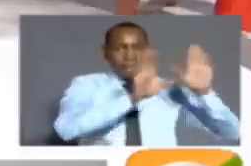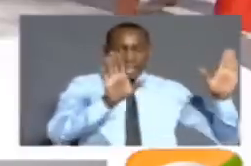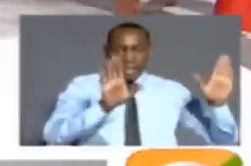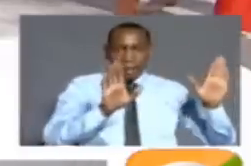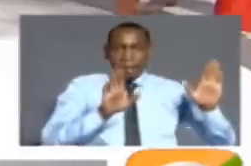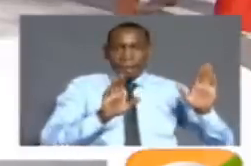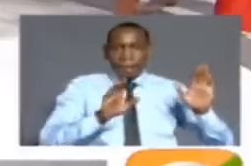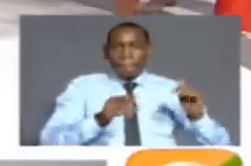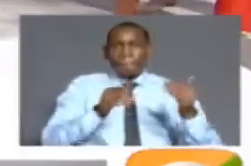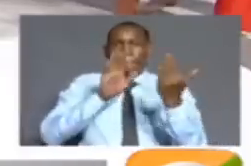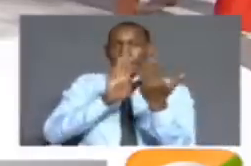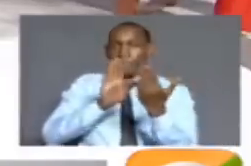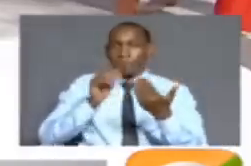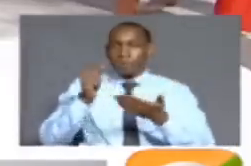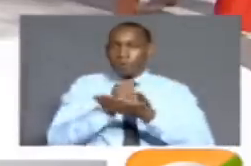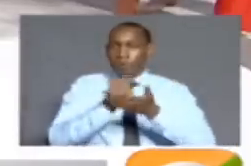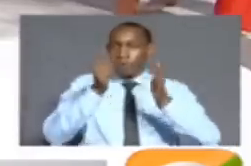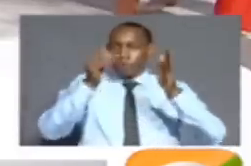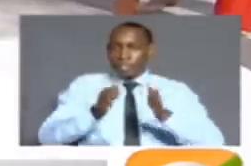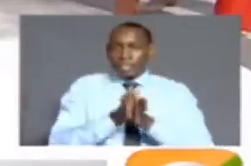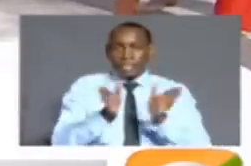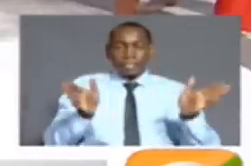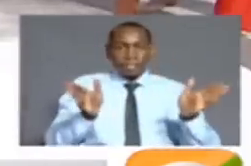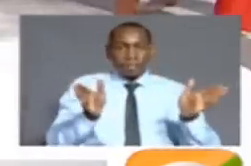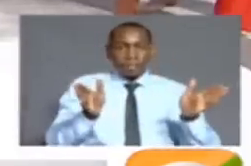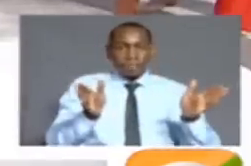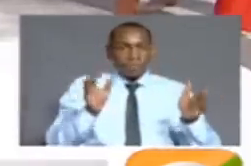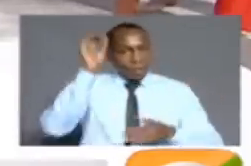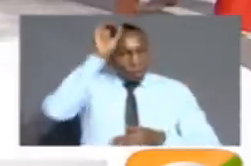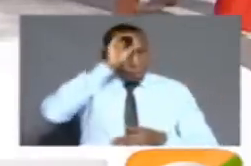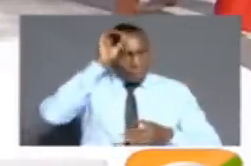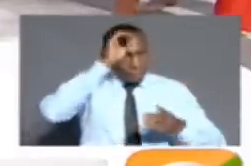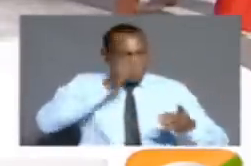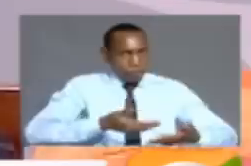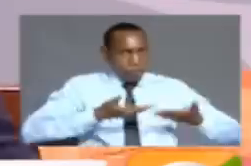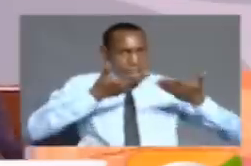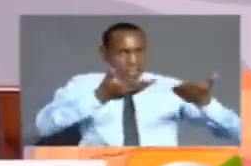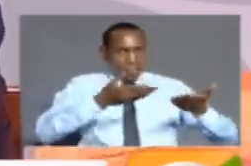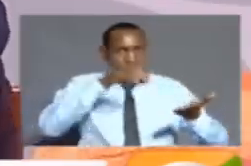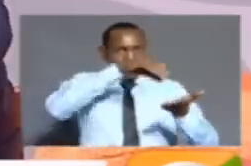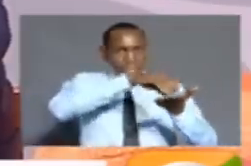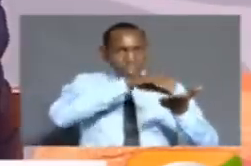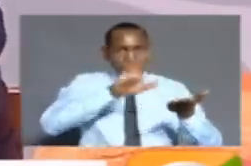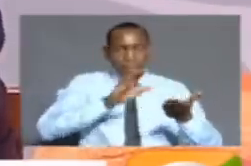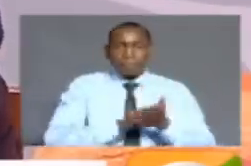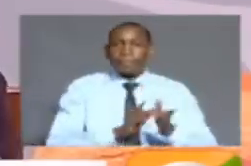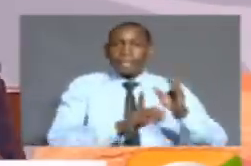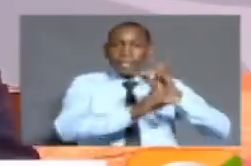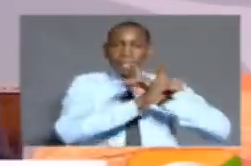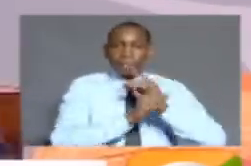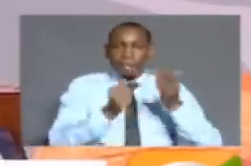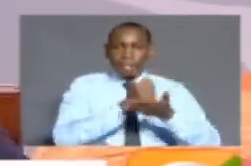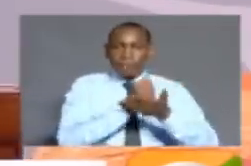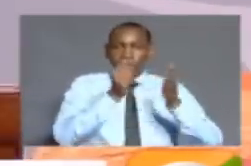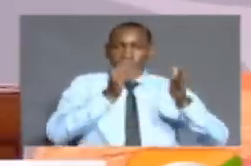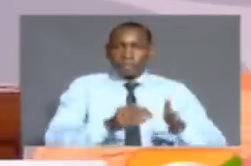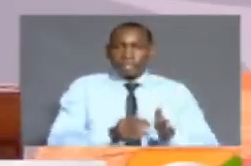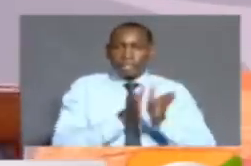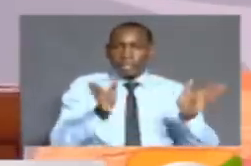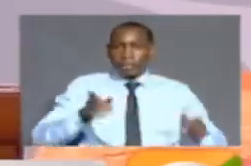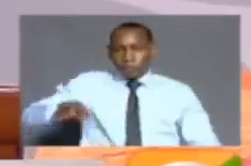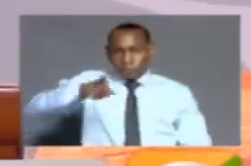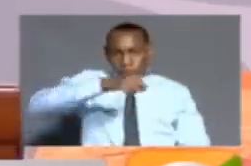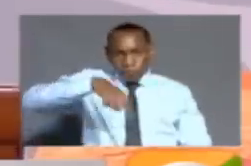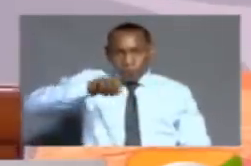Before now, the Auditor General renders his opinion. So in this case, I will defend the Auditor General. I think we in Parliament